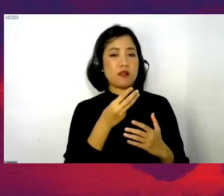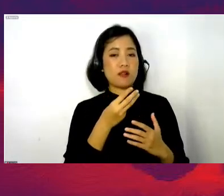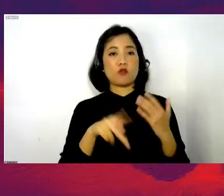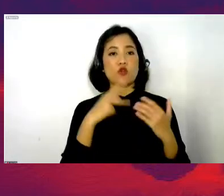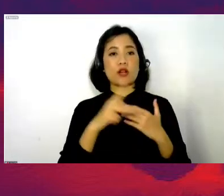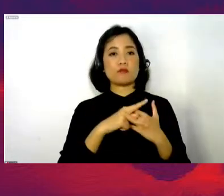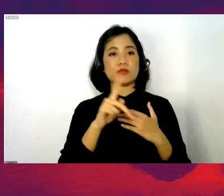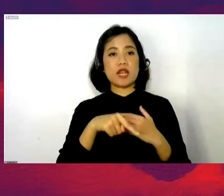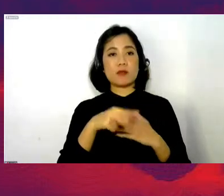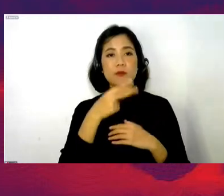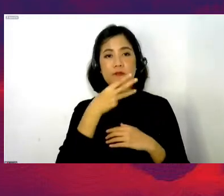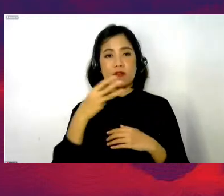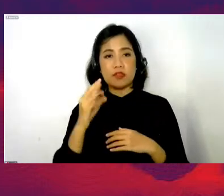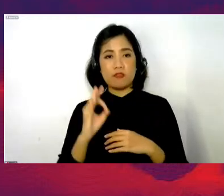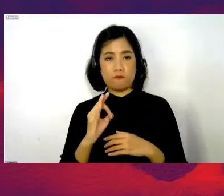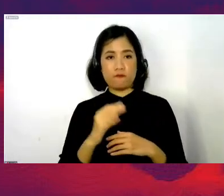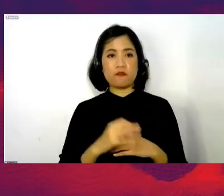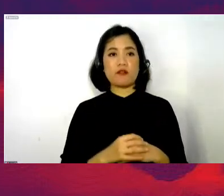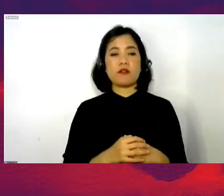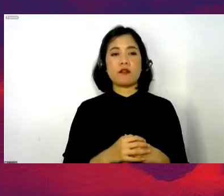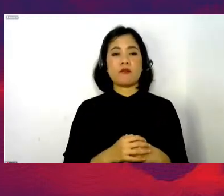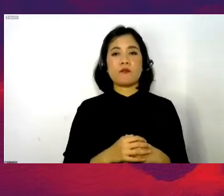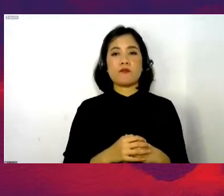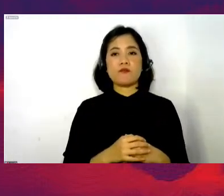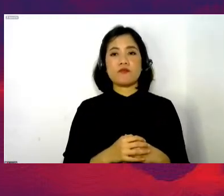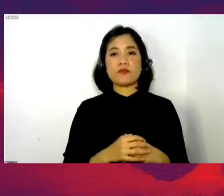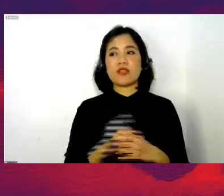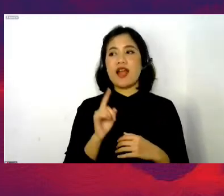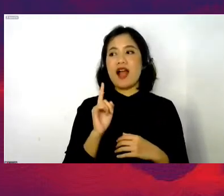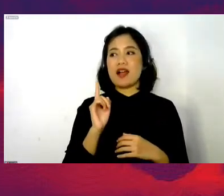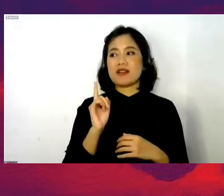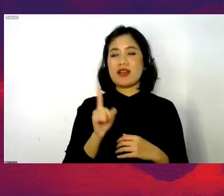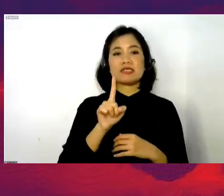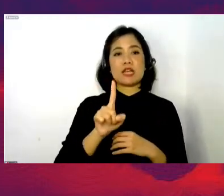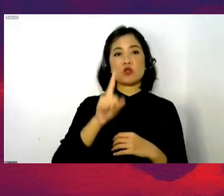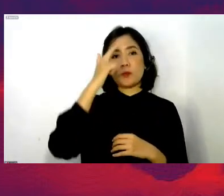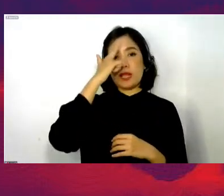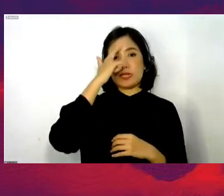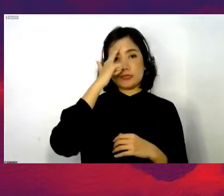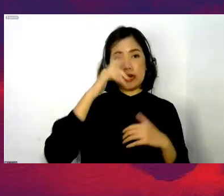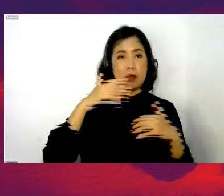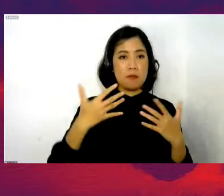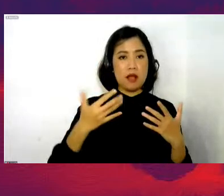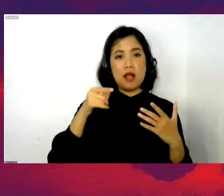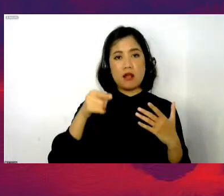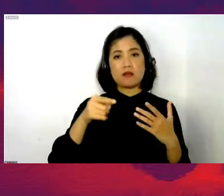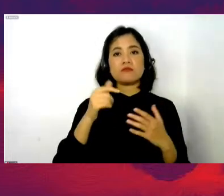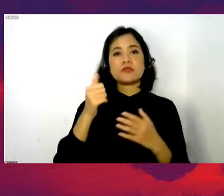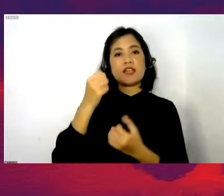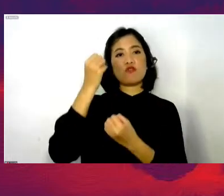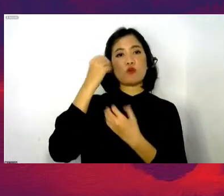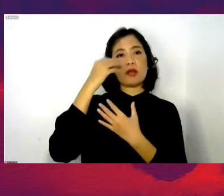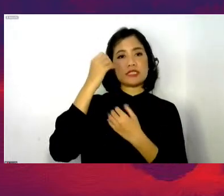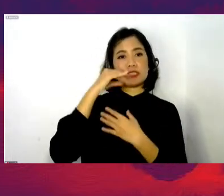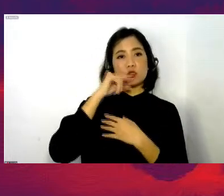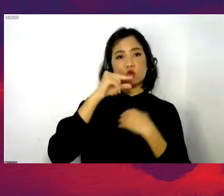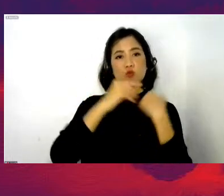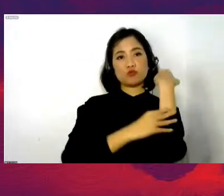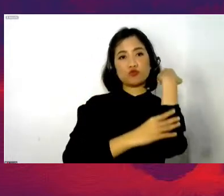poor, scholarship from the poor. And then still then the program continues until now with some improvement. We also